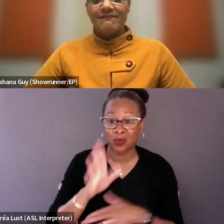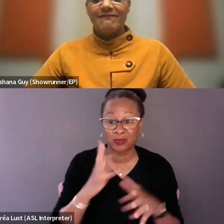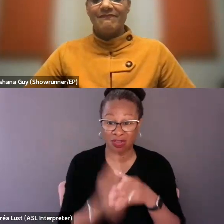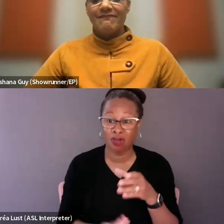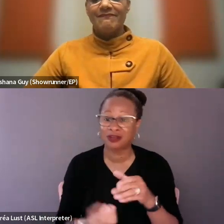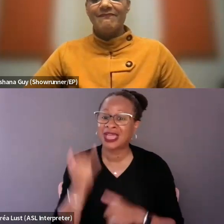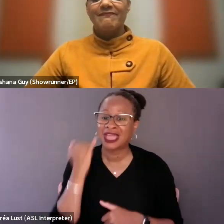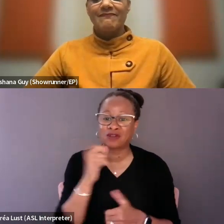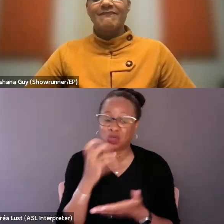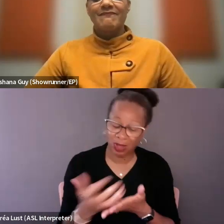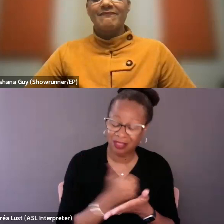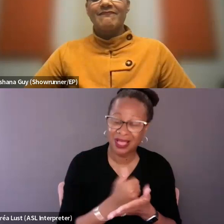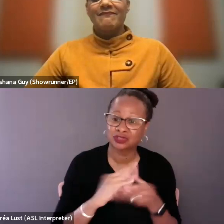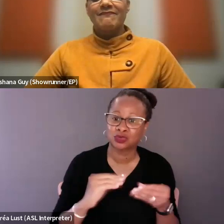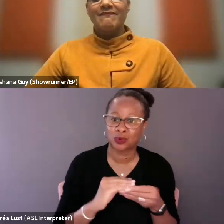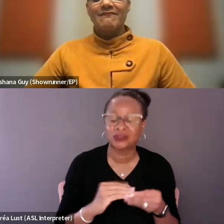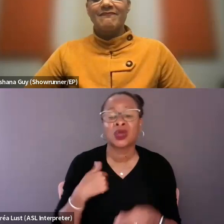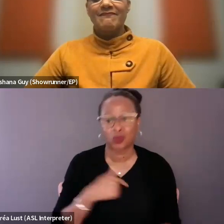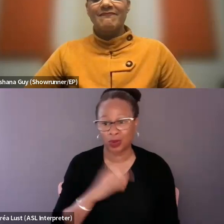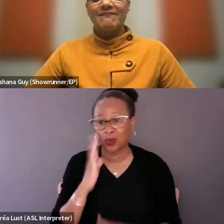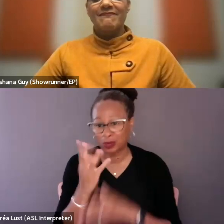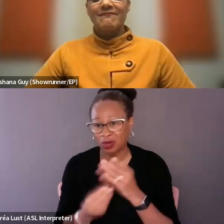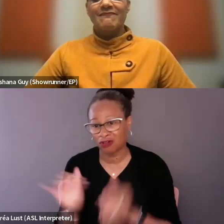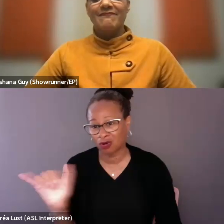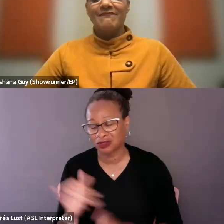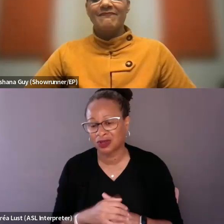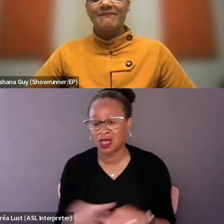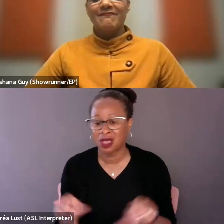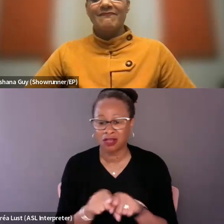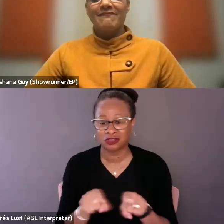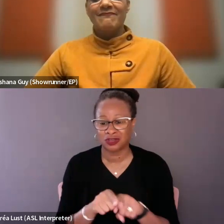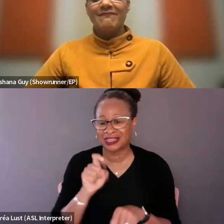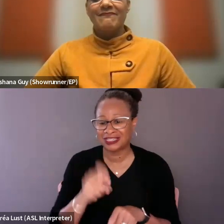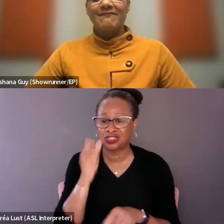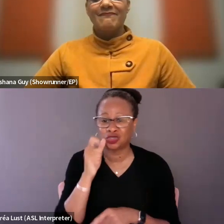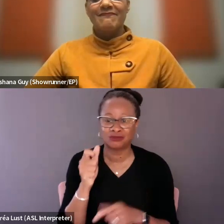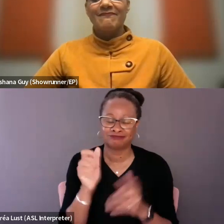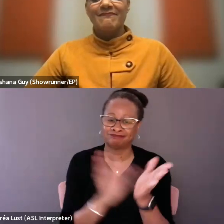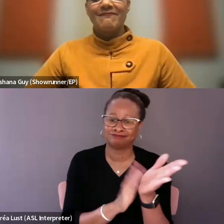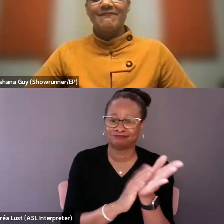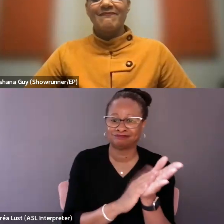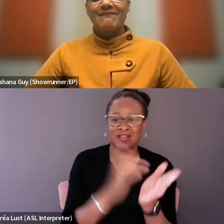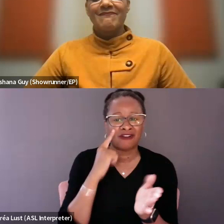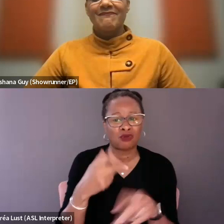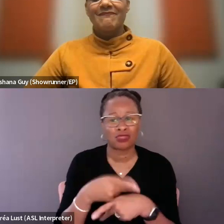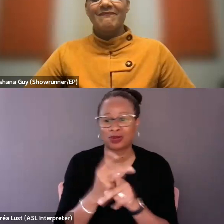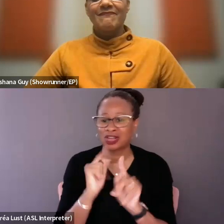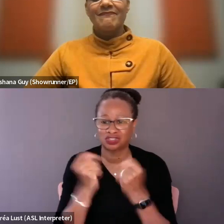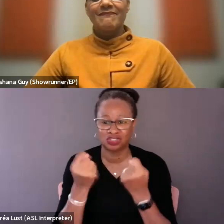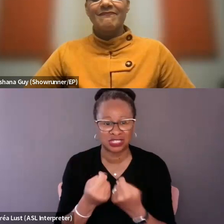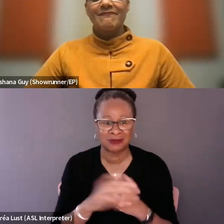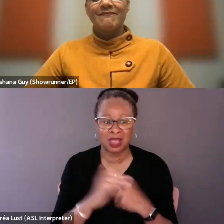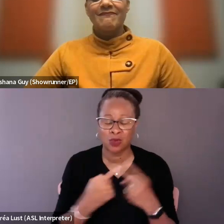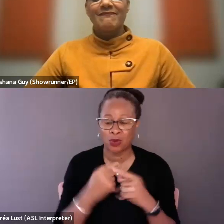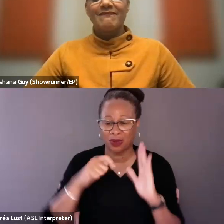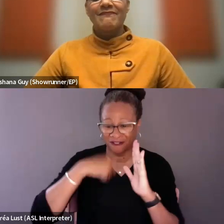don't collect those stories, so will we. And I just have to really, again, shout out the production team, because when we were filming